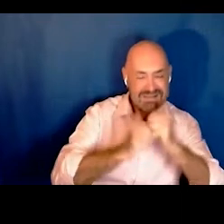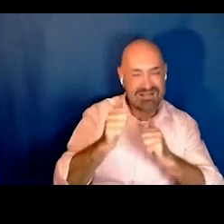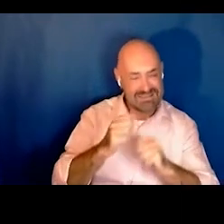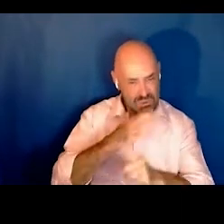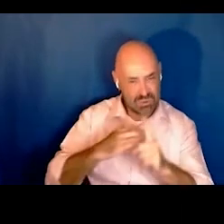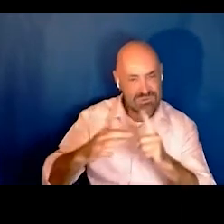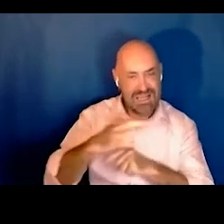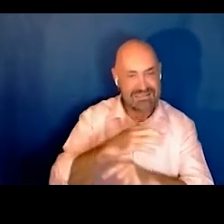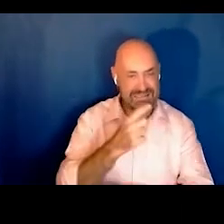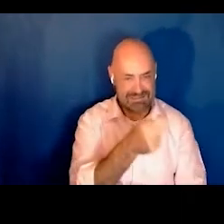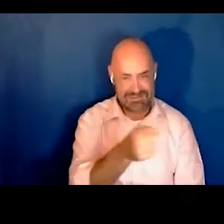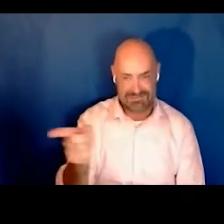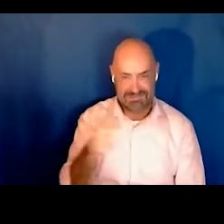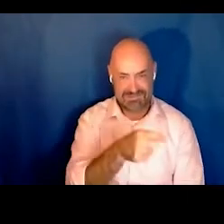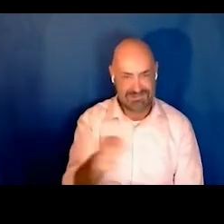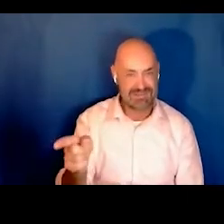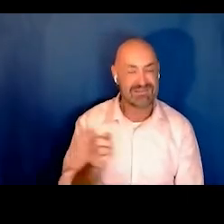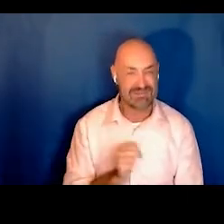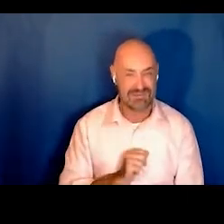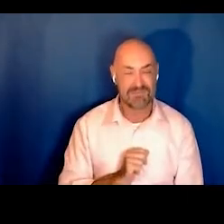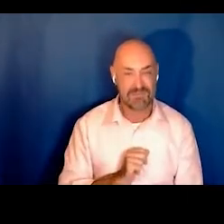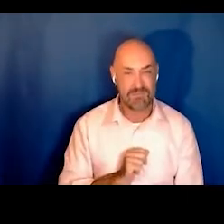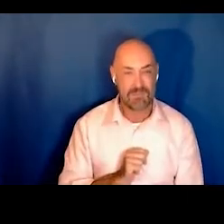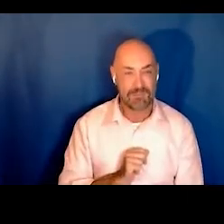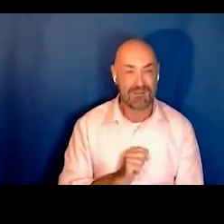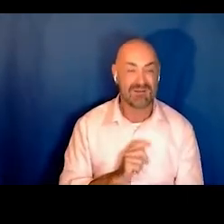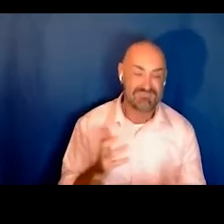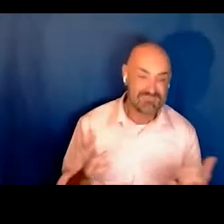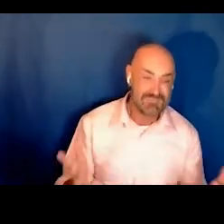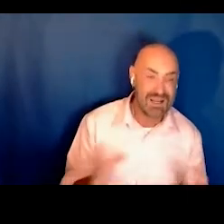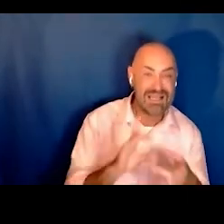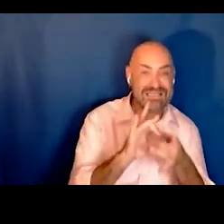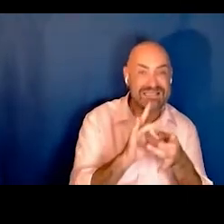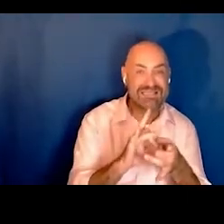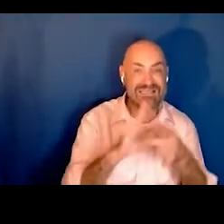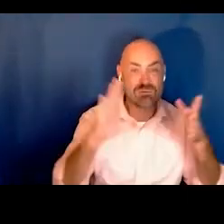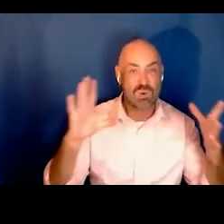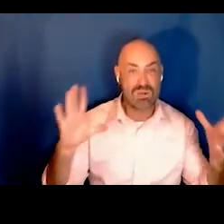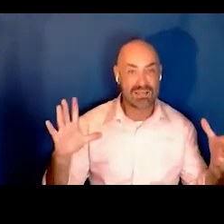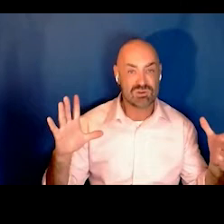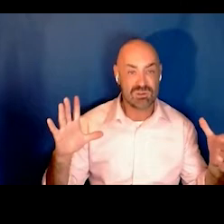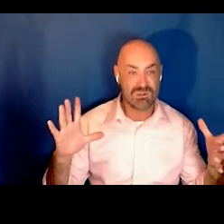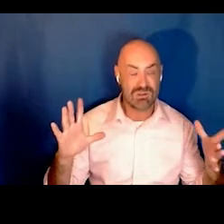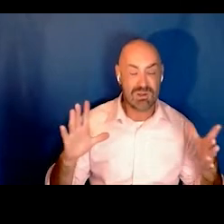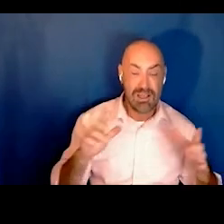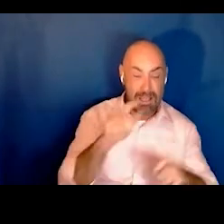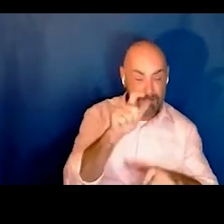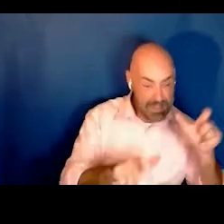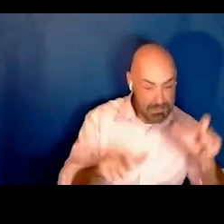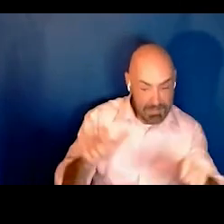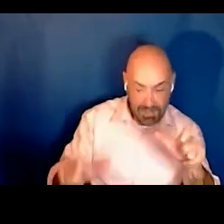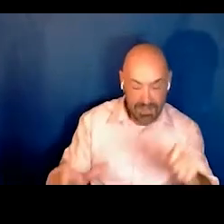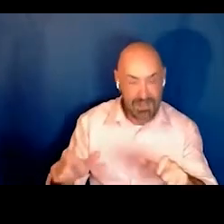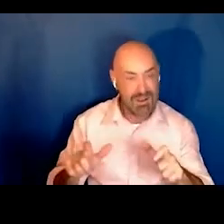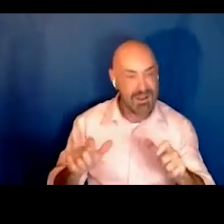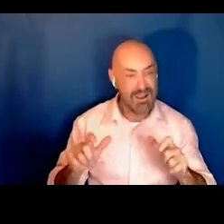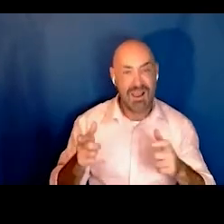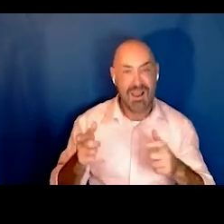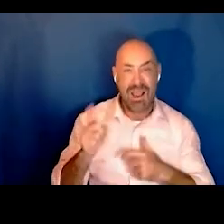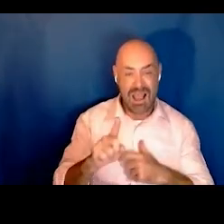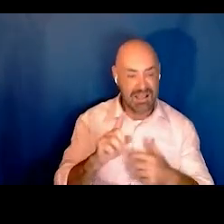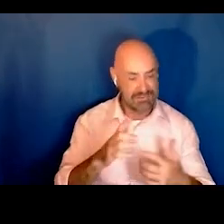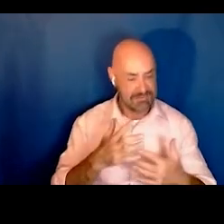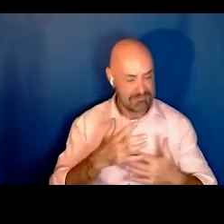these multiple crises. And this includes things like the disconnection between people and us and us